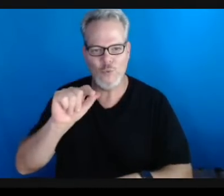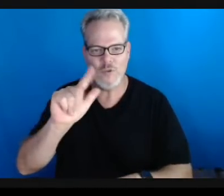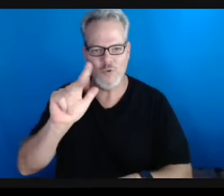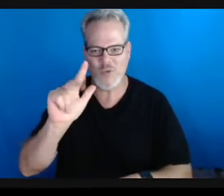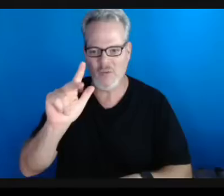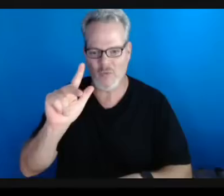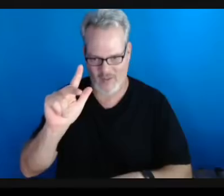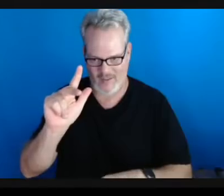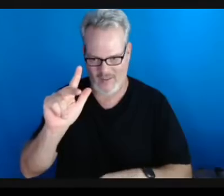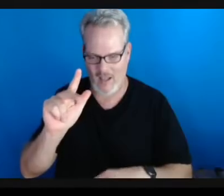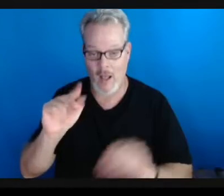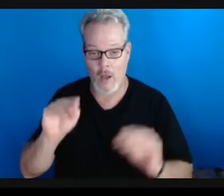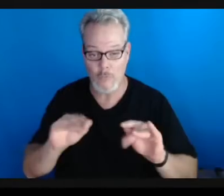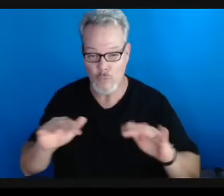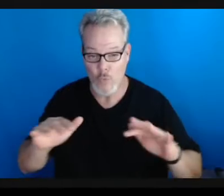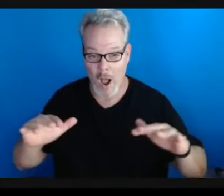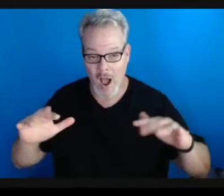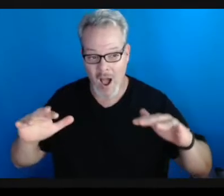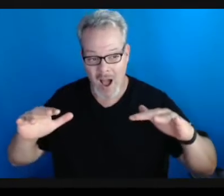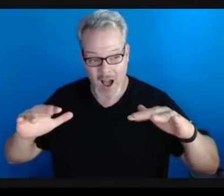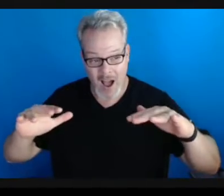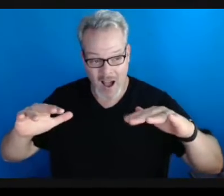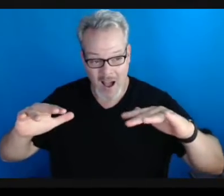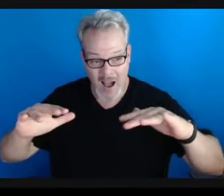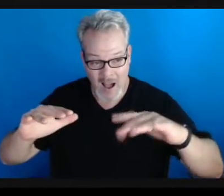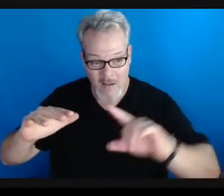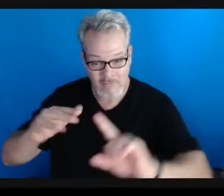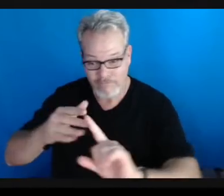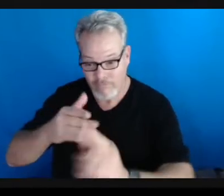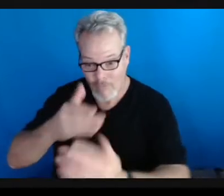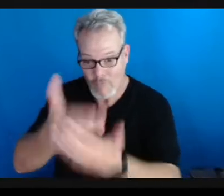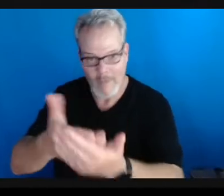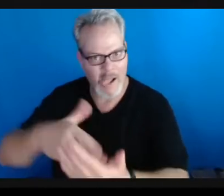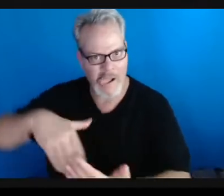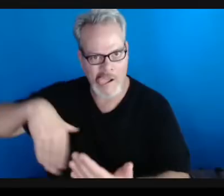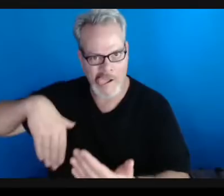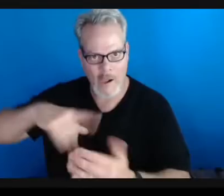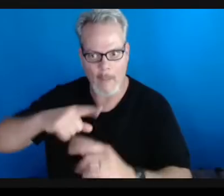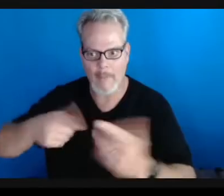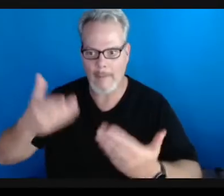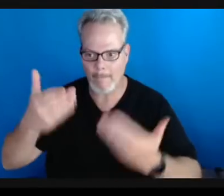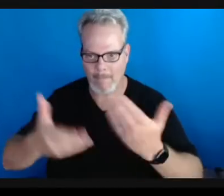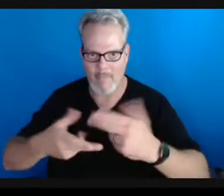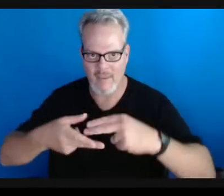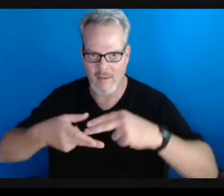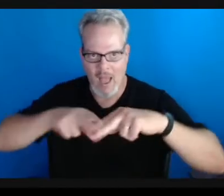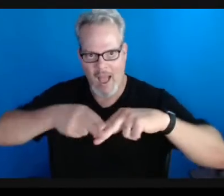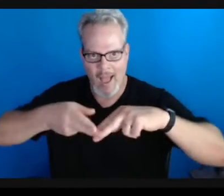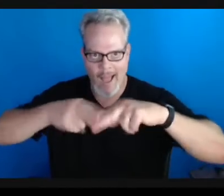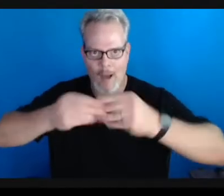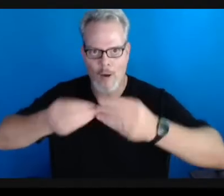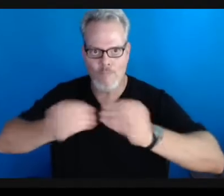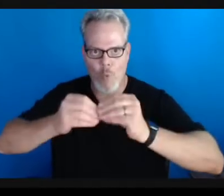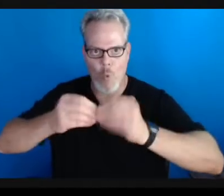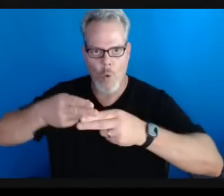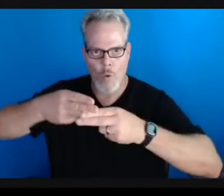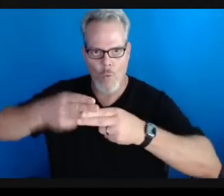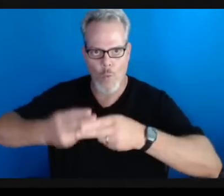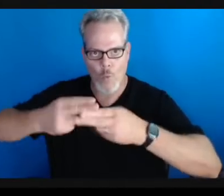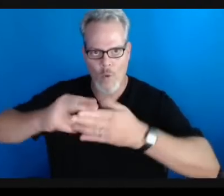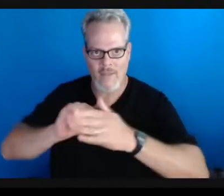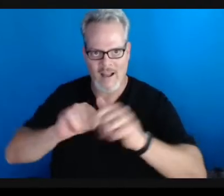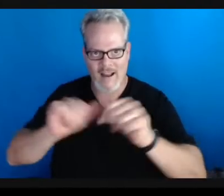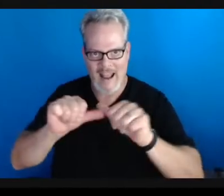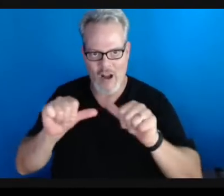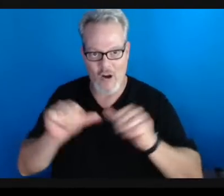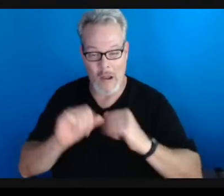there. Maybe close enough to perhaps put some weight on this crust, and if it's not very thick